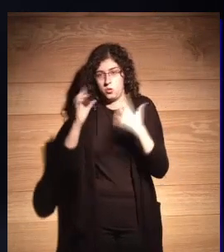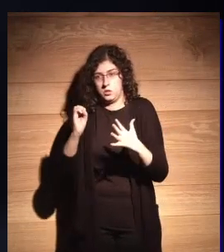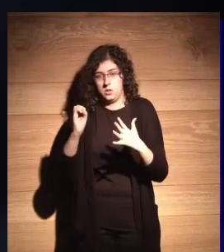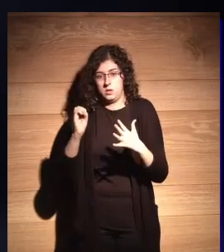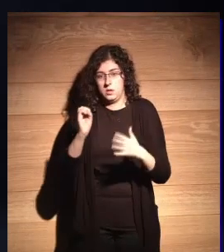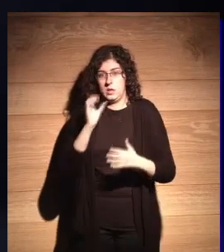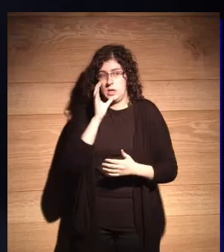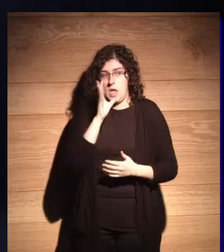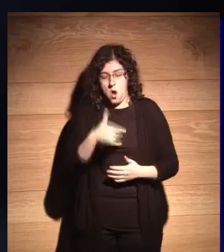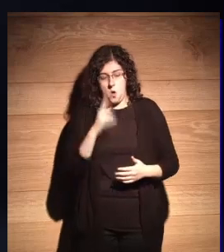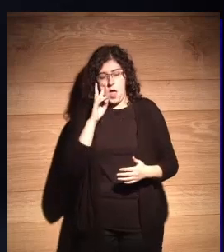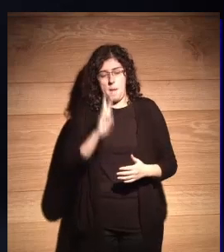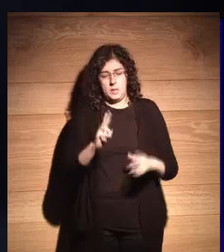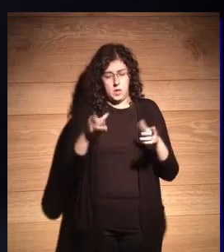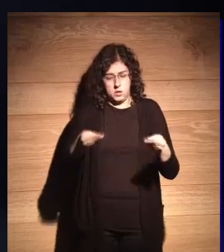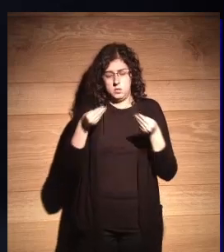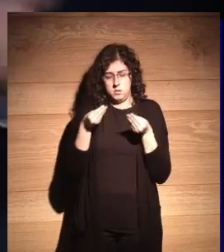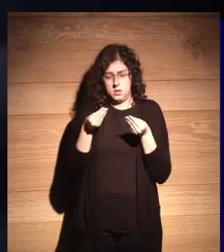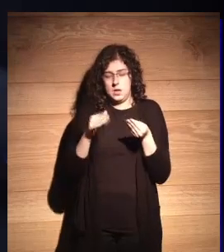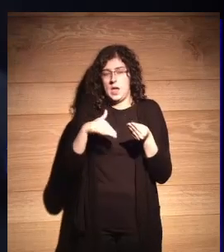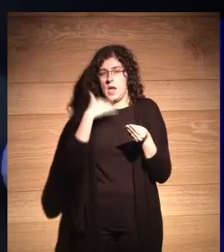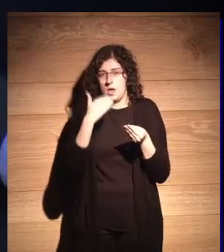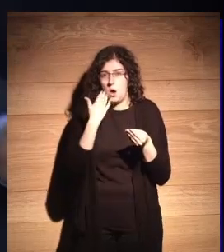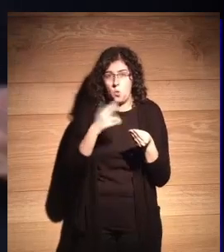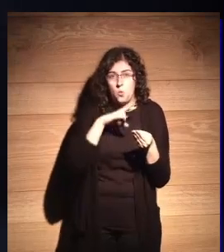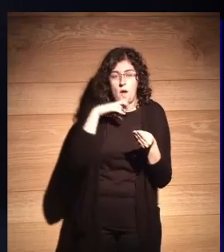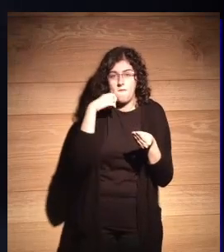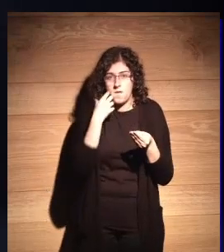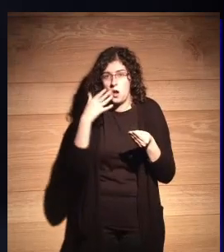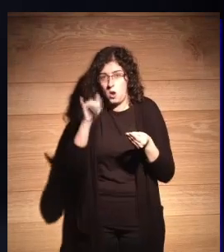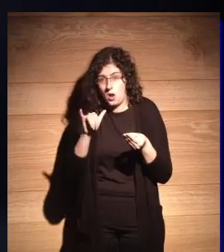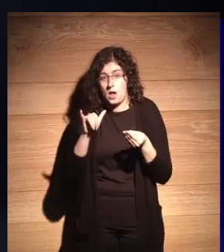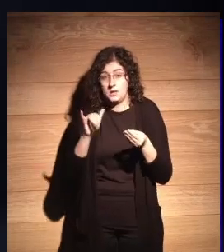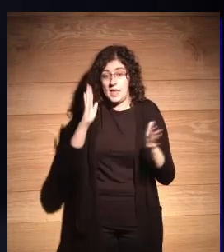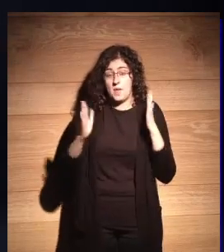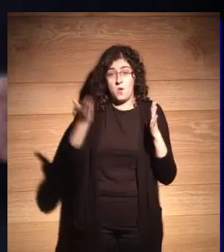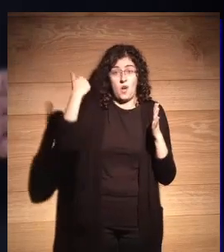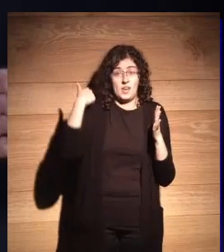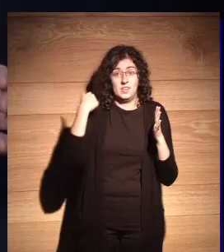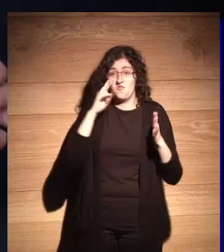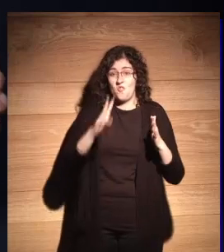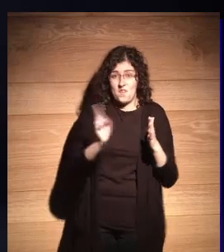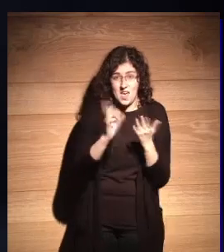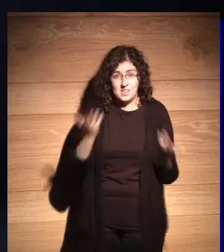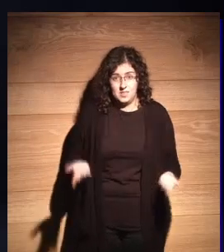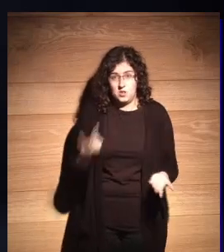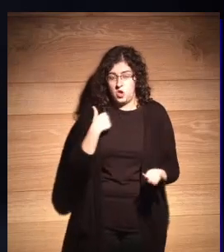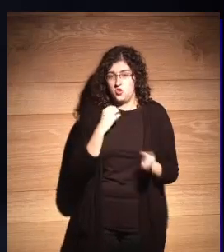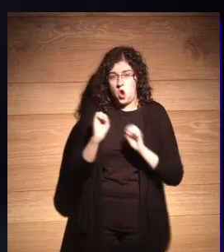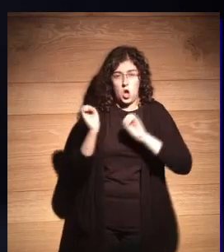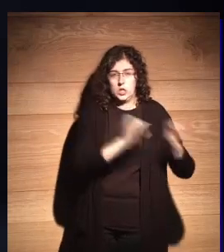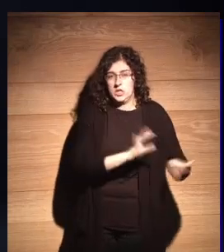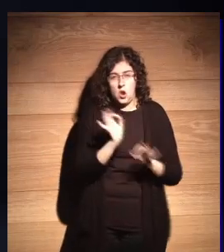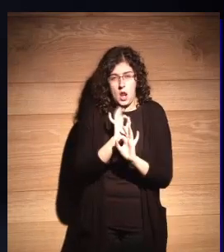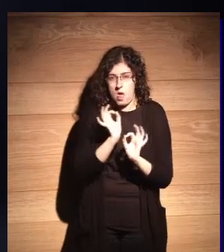have value that you didn't recognize then. So I don't throw anything away.